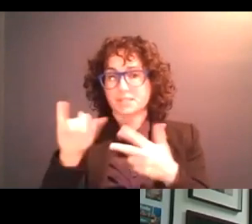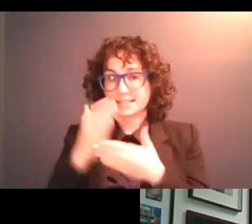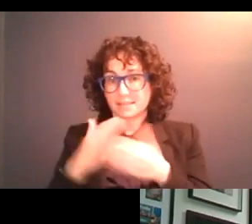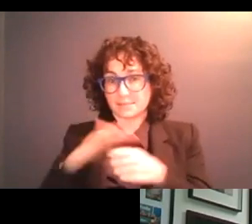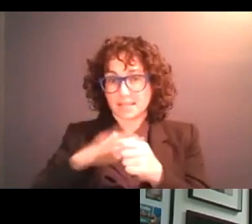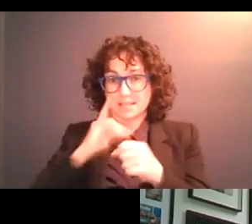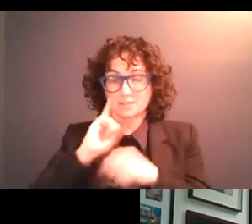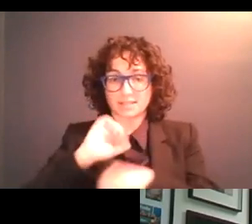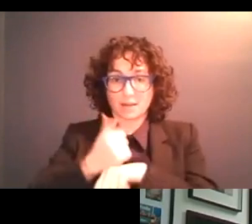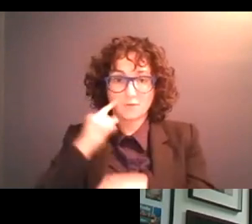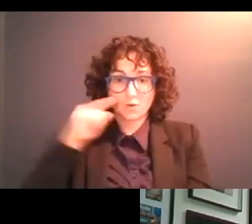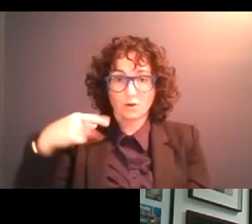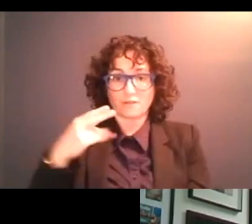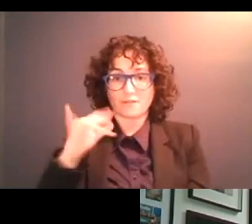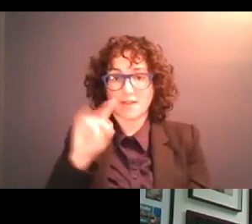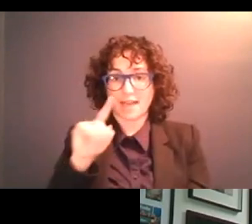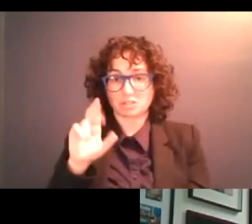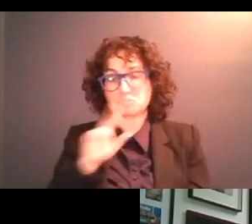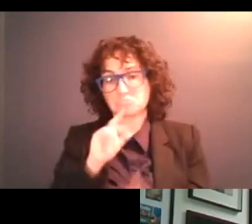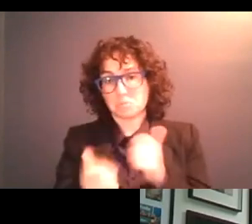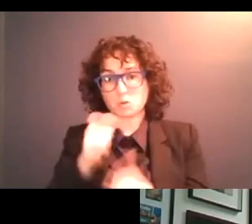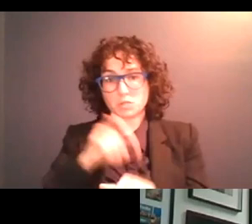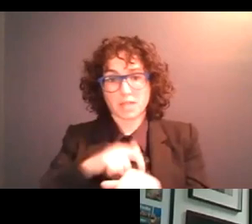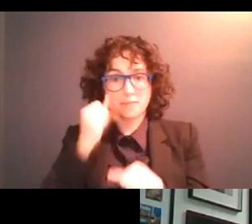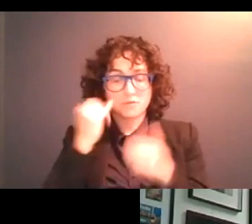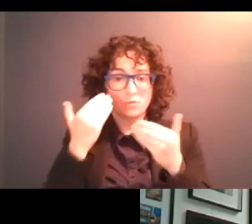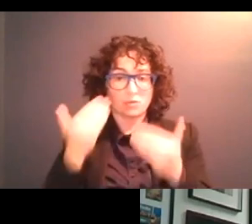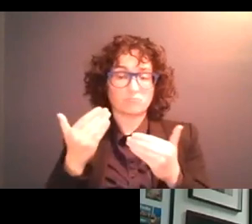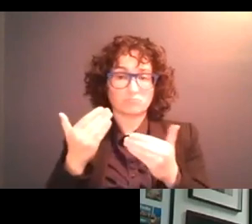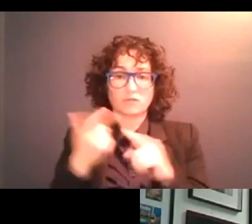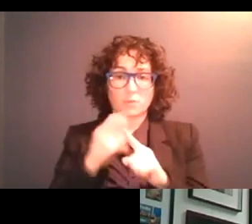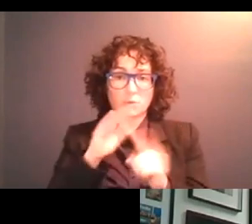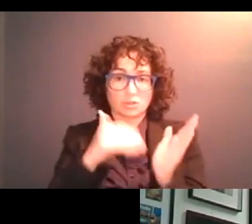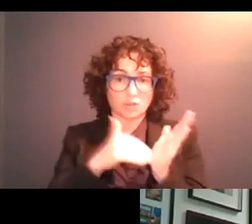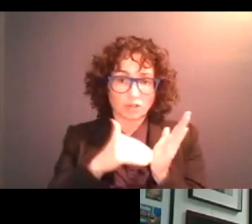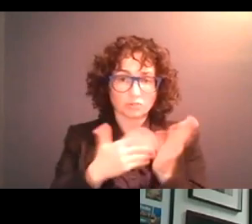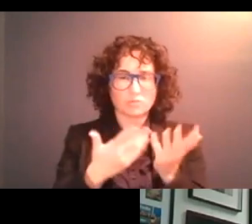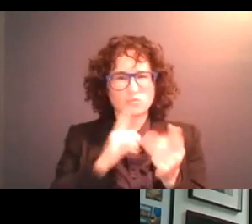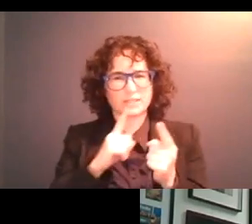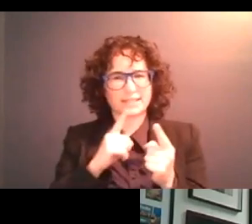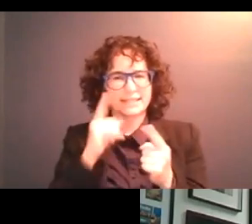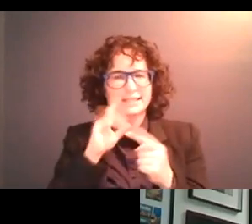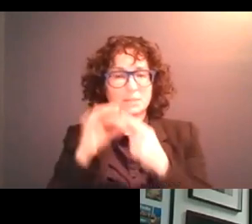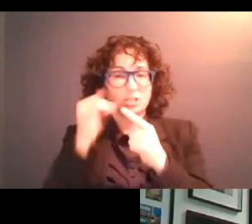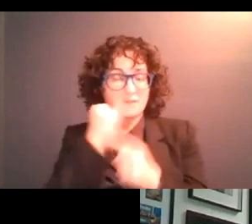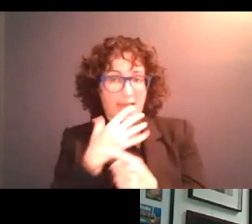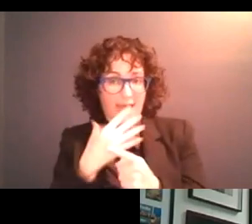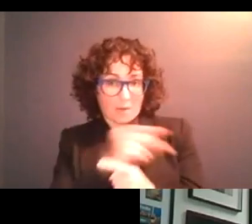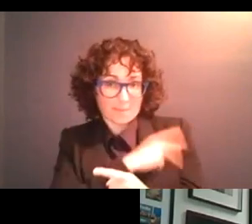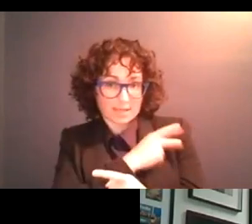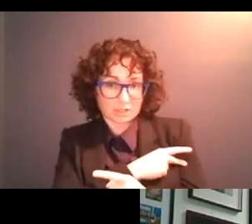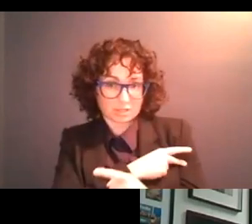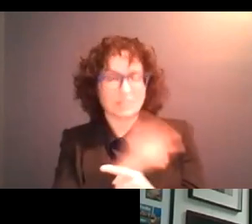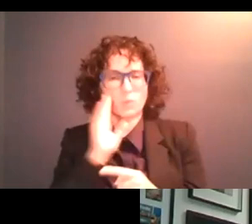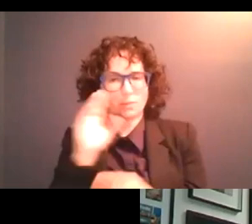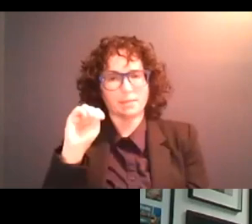Pfizer. Most of the time, if you're going to get a vaccine from a healthcare provider, especially an outpatient provider, you're going to be getting Moderna